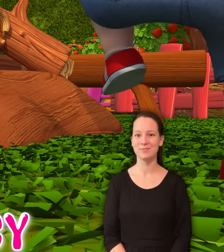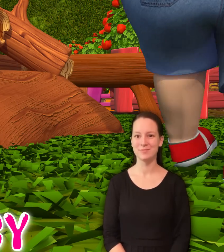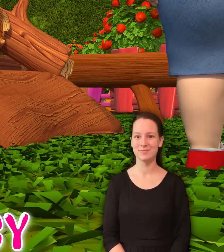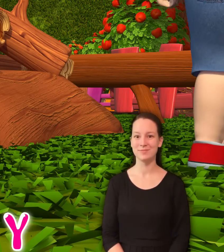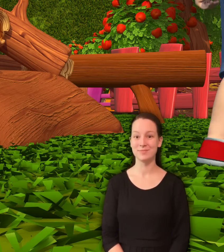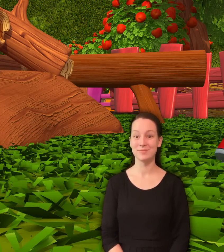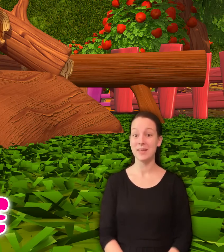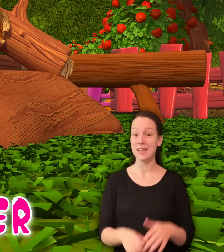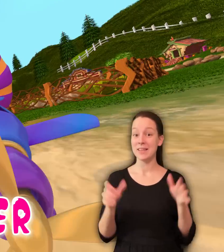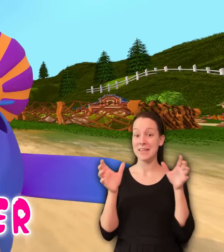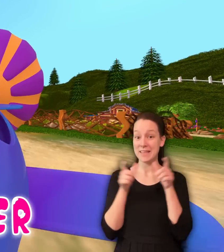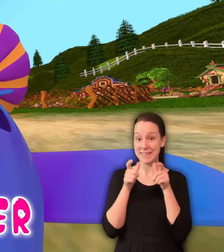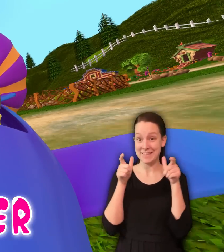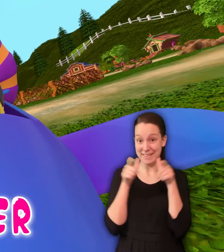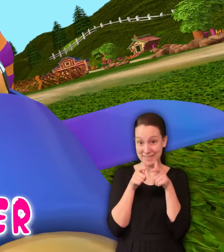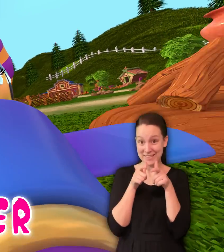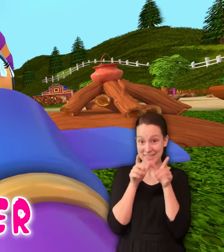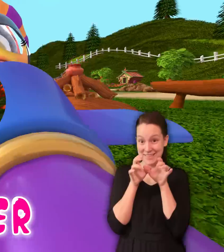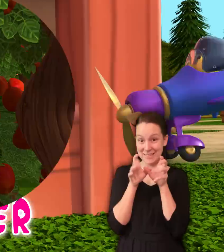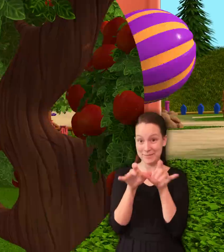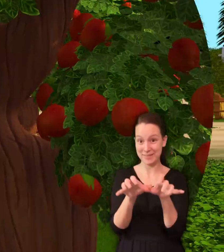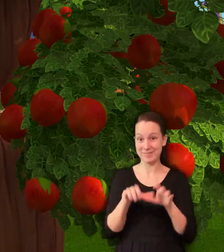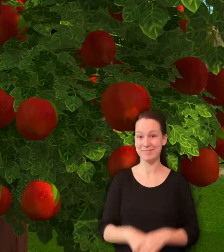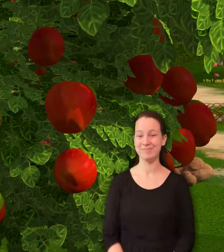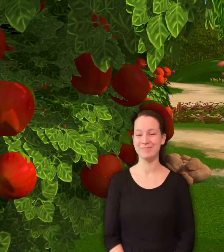cat the iny wiy SP